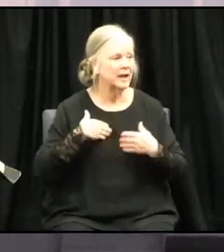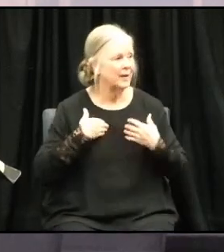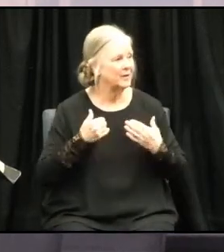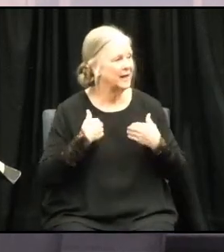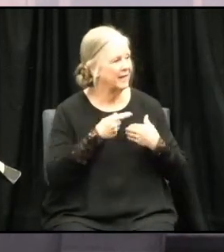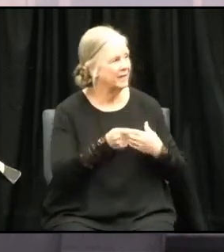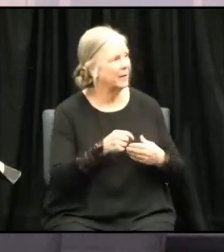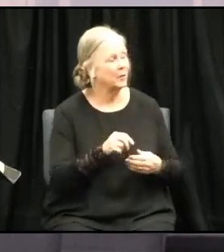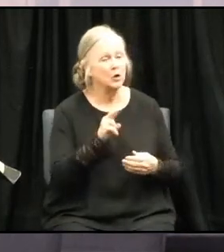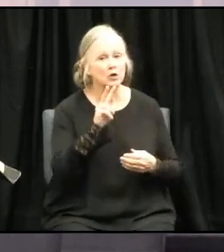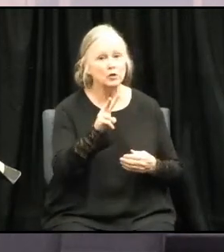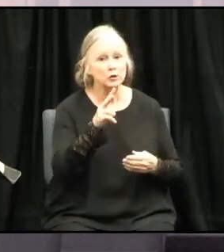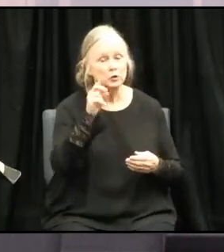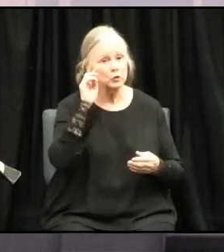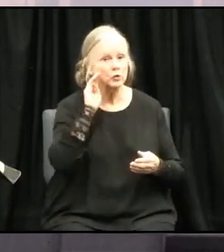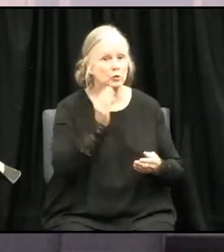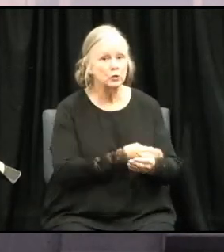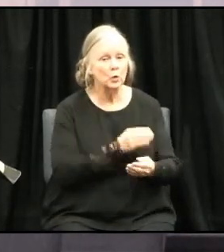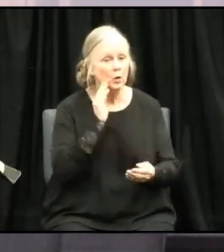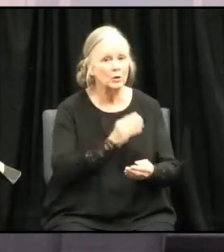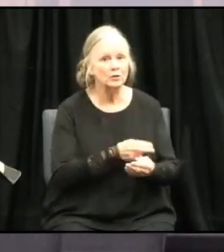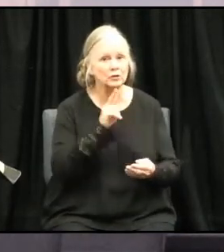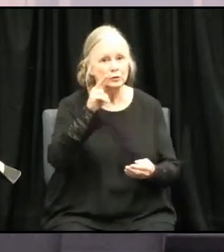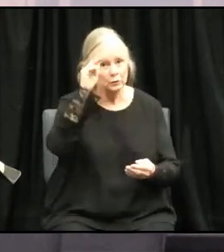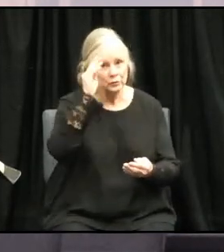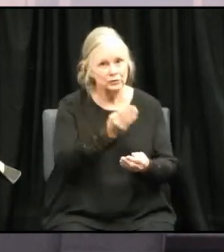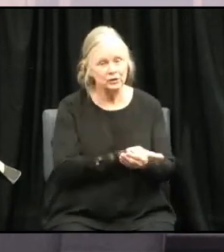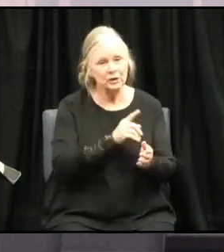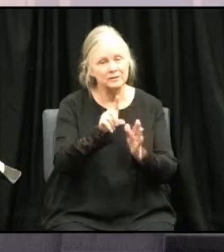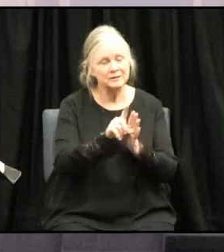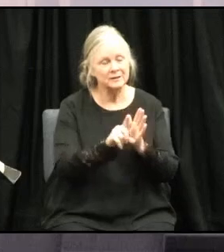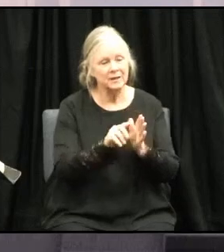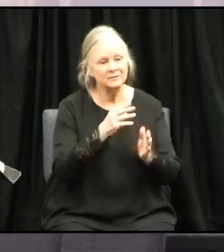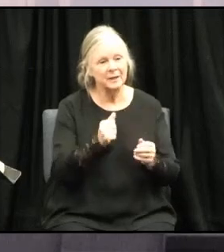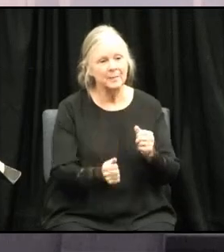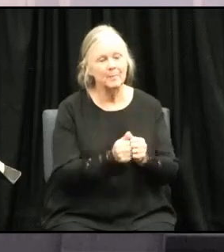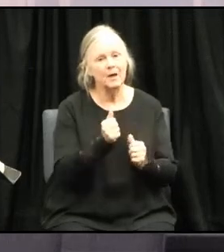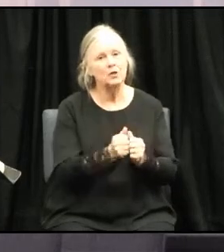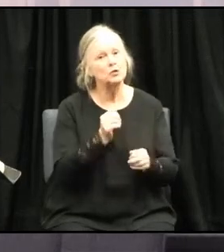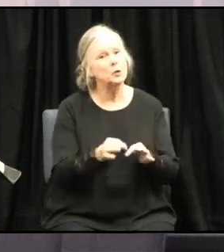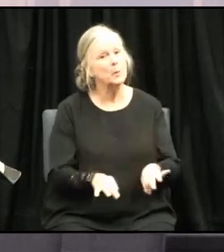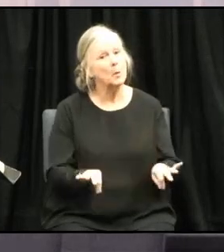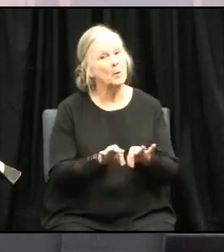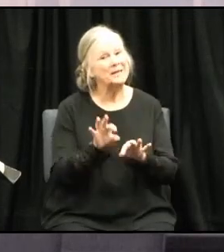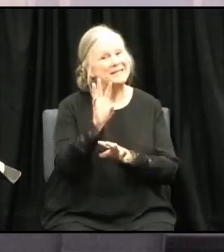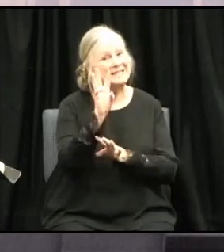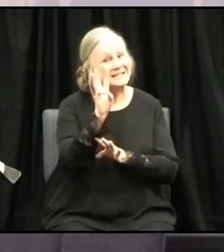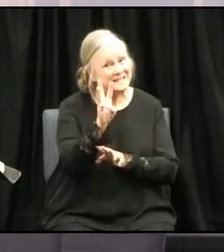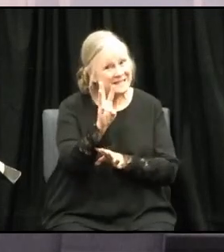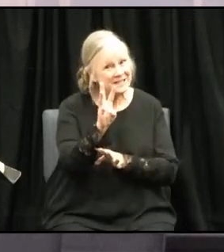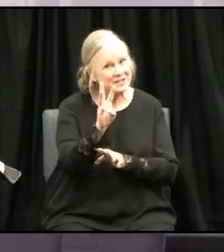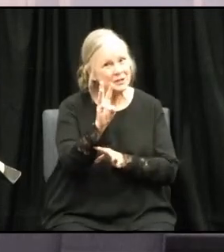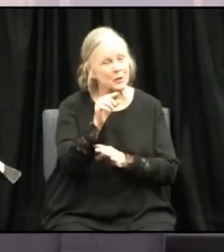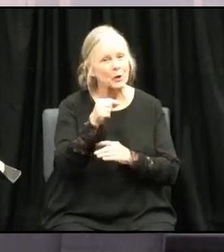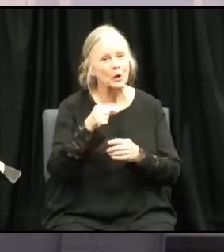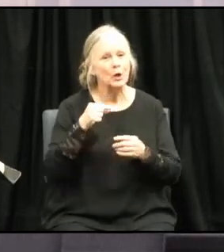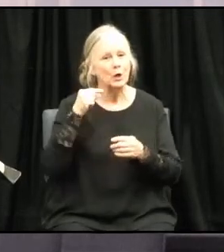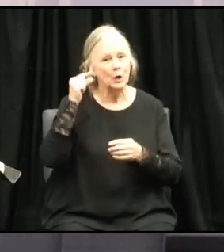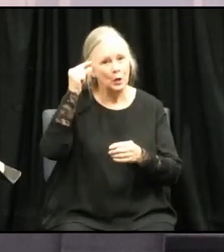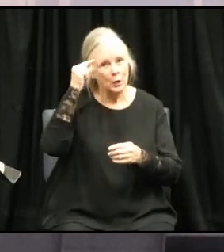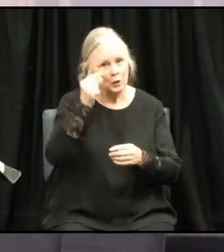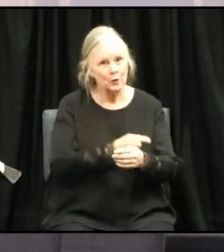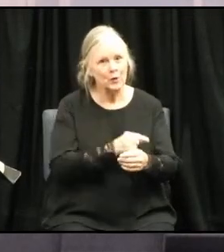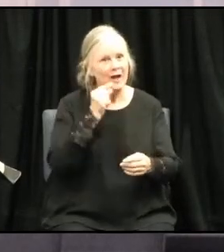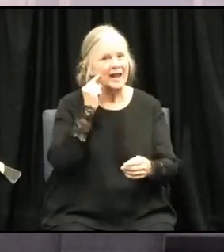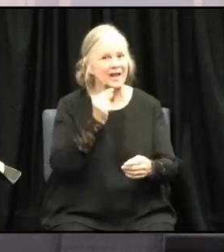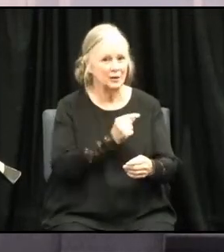2 daughters, 2 sons-in-law, and most importantly, they have 6 grandchildren. So a house full, a table full.